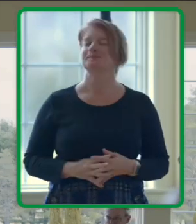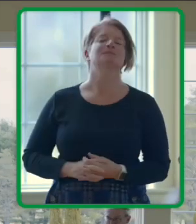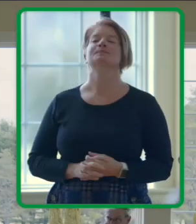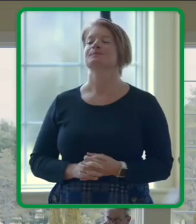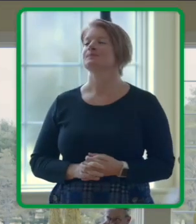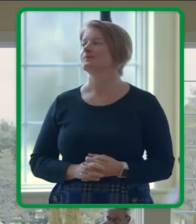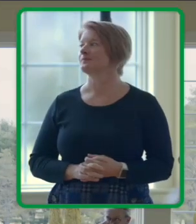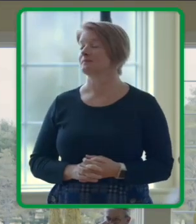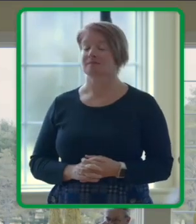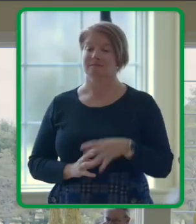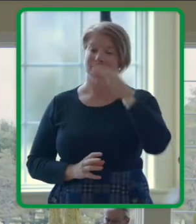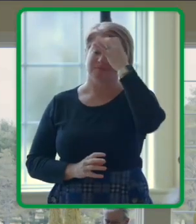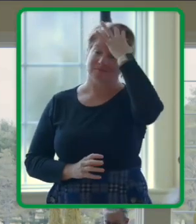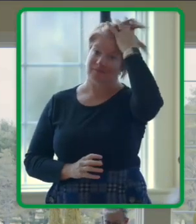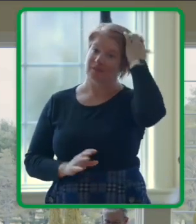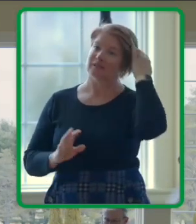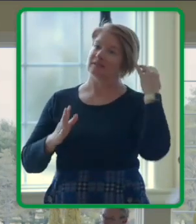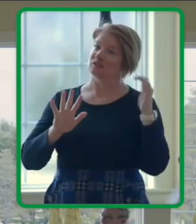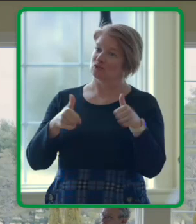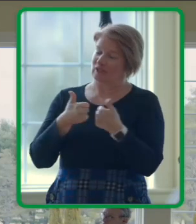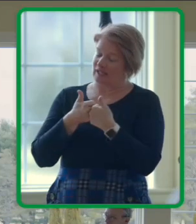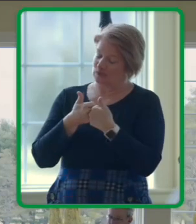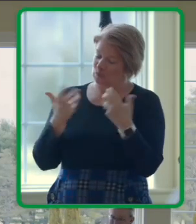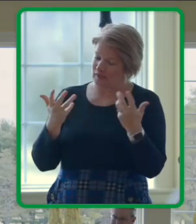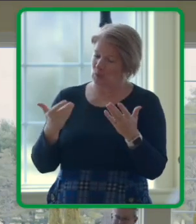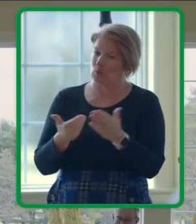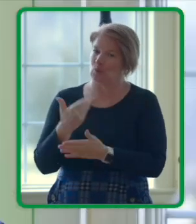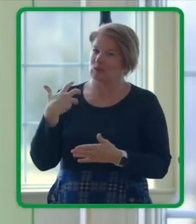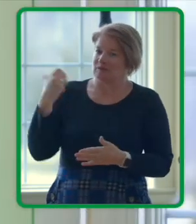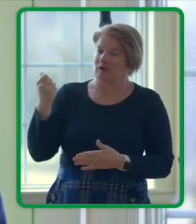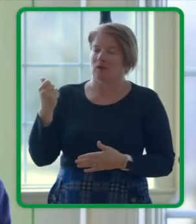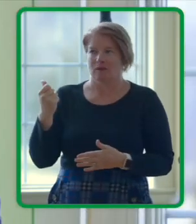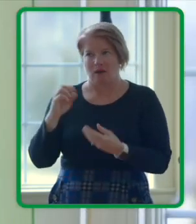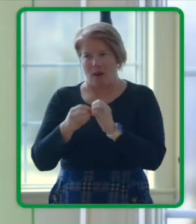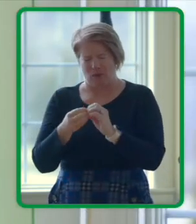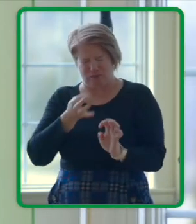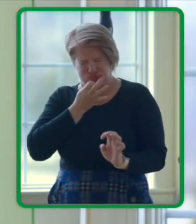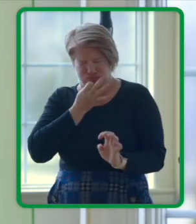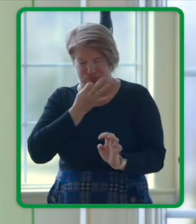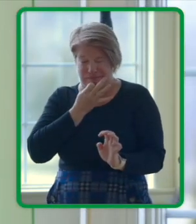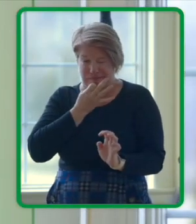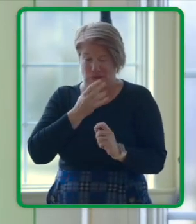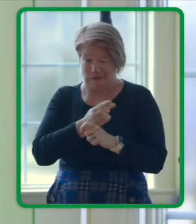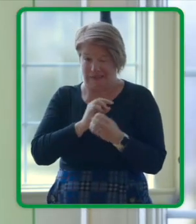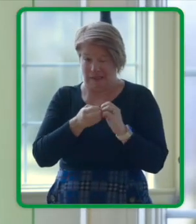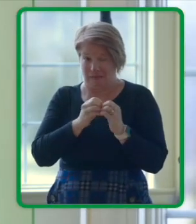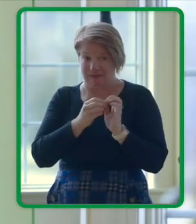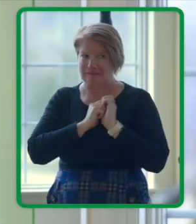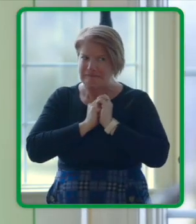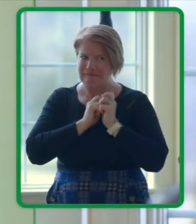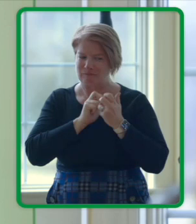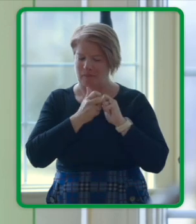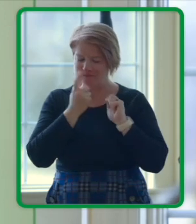you see my challenge. The new chairman is very good with numbers. He's using them a lot here, so that could be a problem for